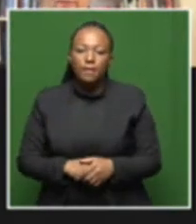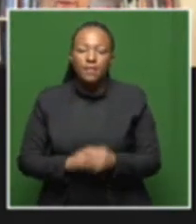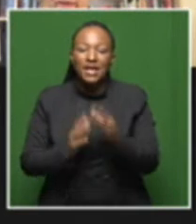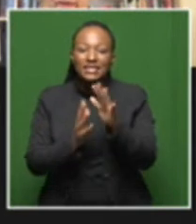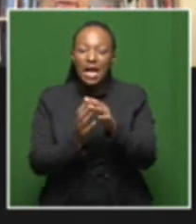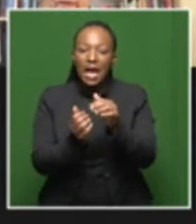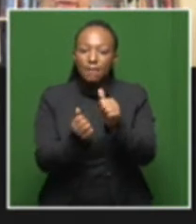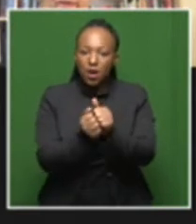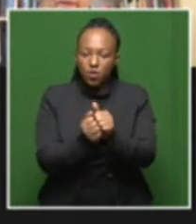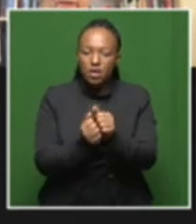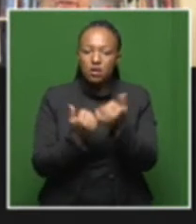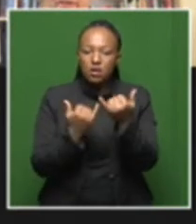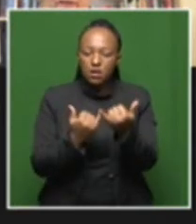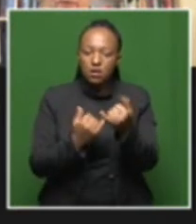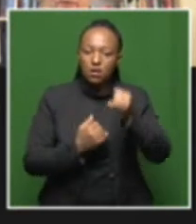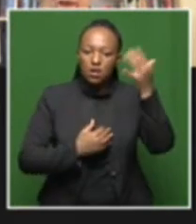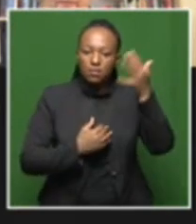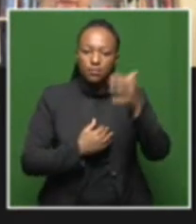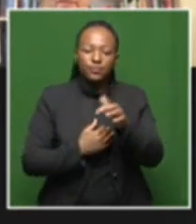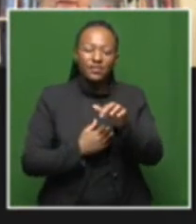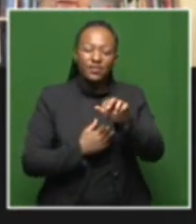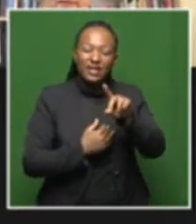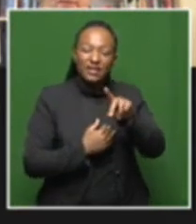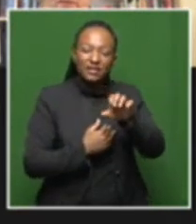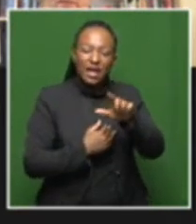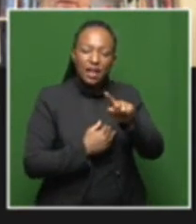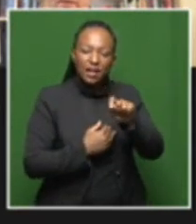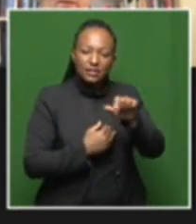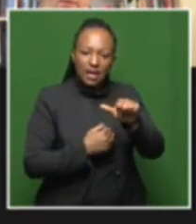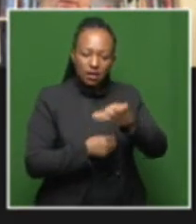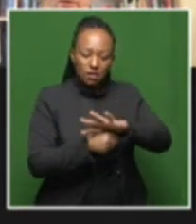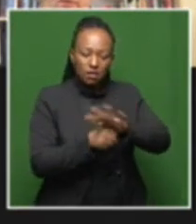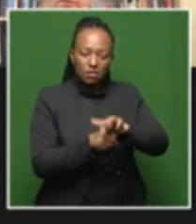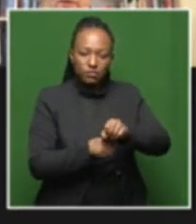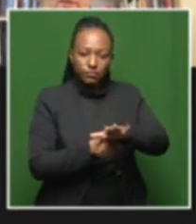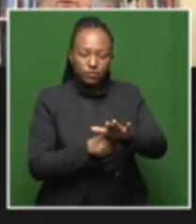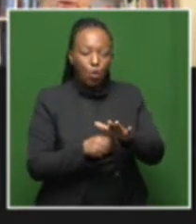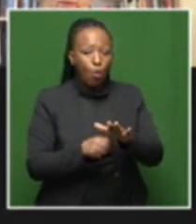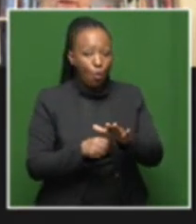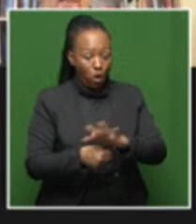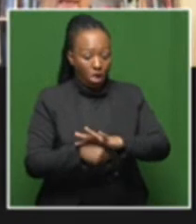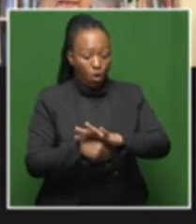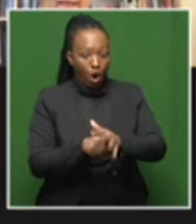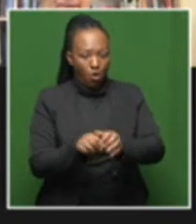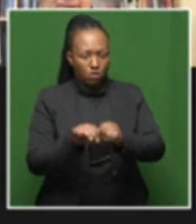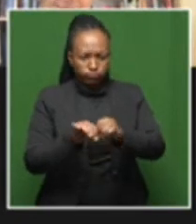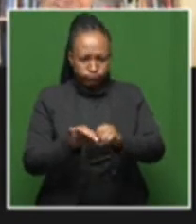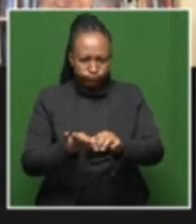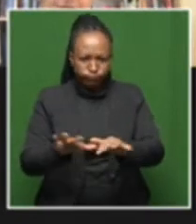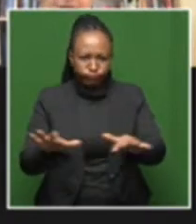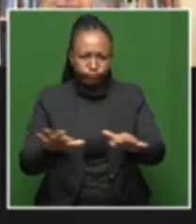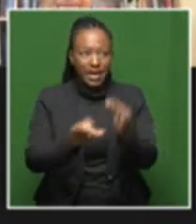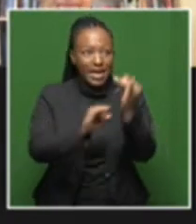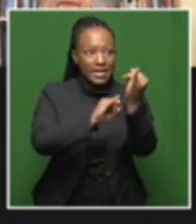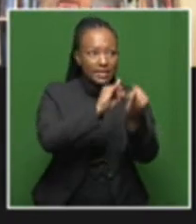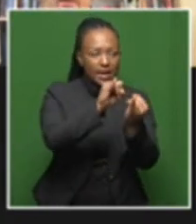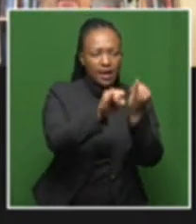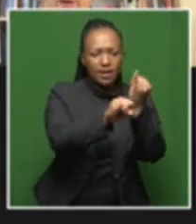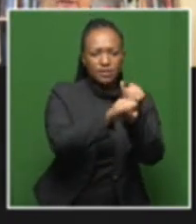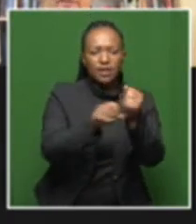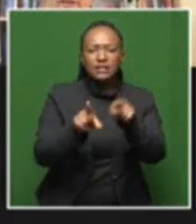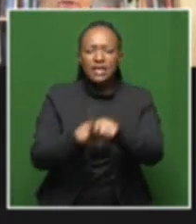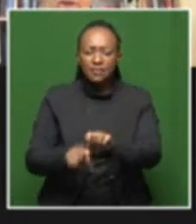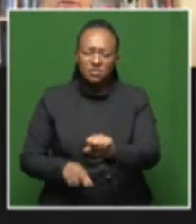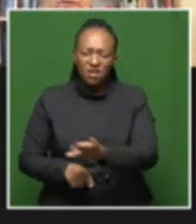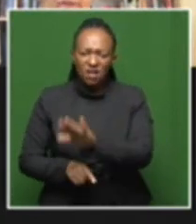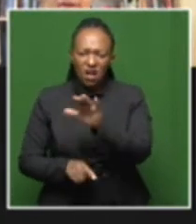this presentation is Delta is now rapidly become the dominant SARS-CoV-2 variant globally and South Africa.